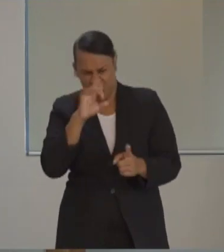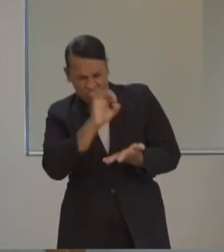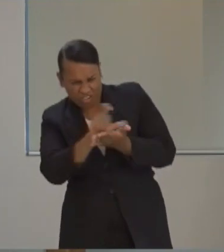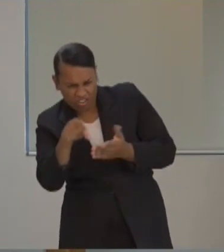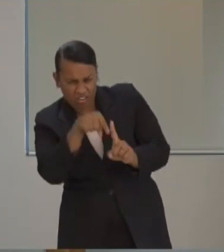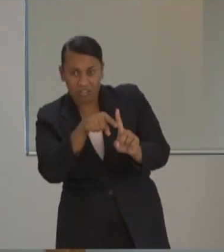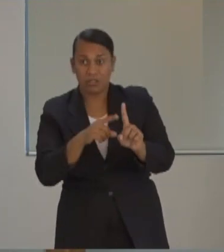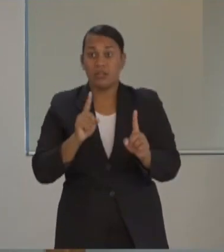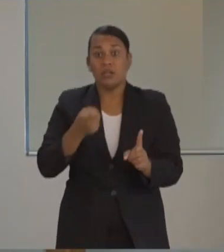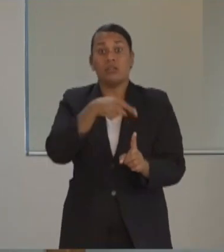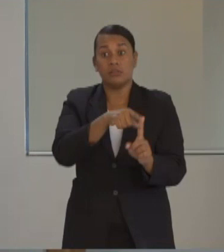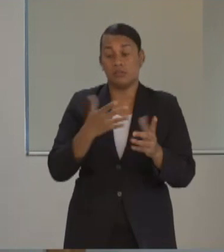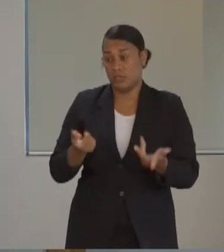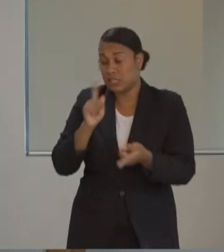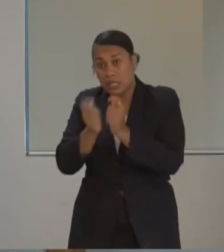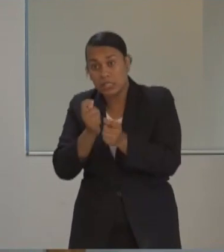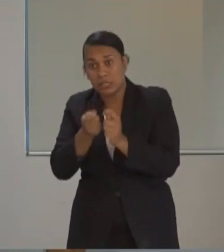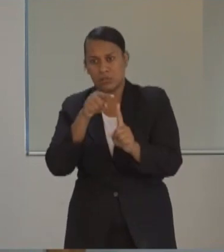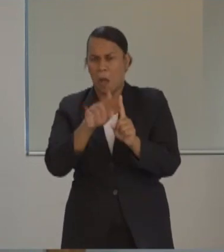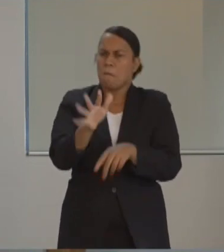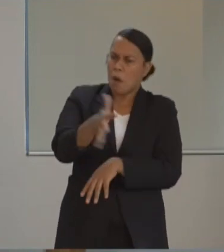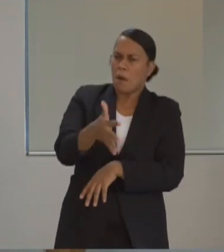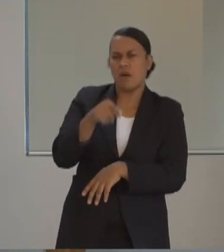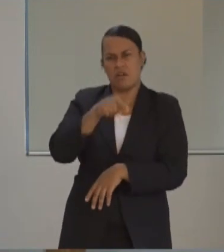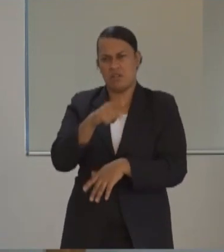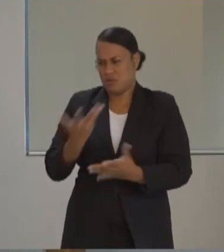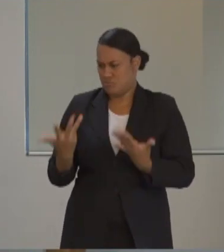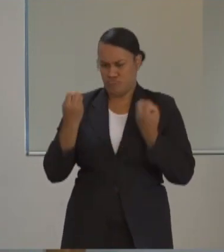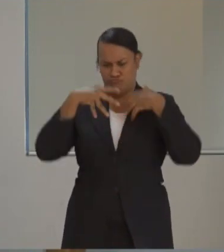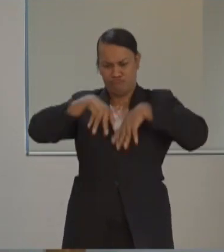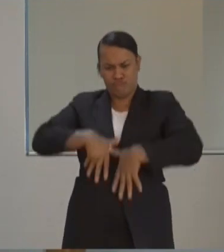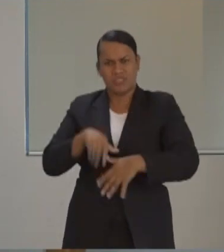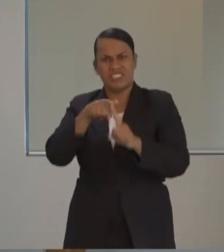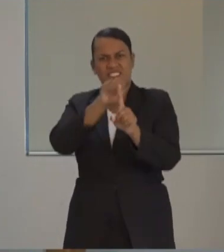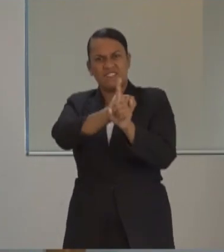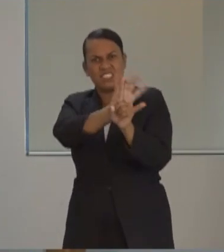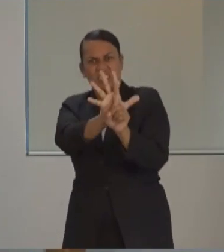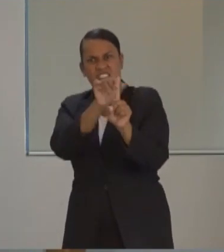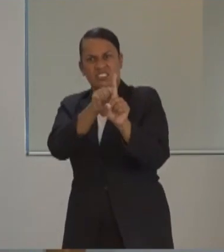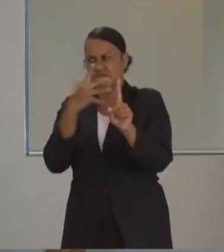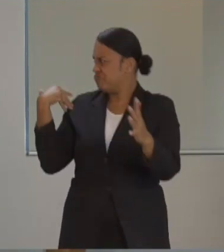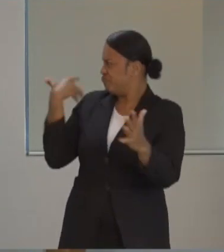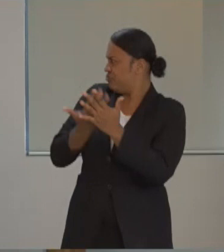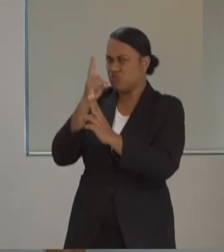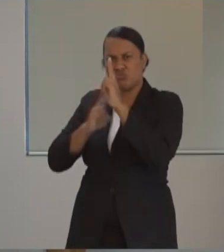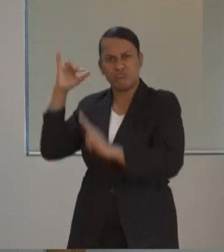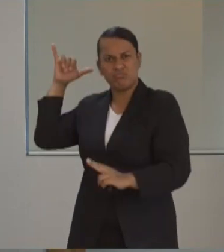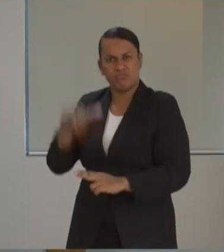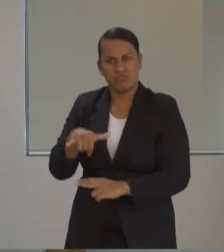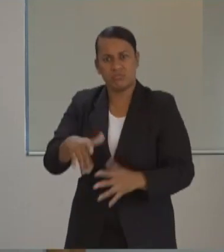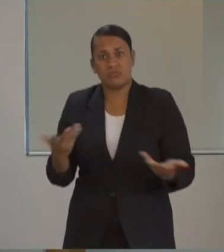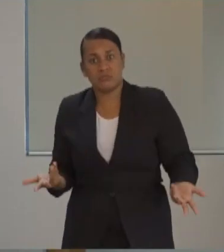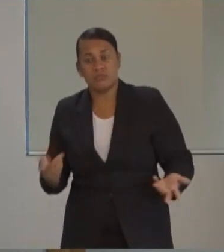likely this patient has been carrying COVID-19 for weeks. Luckily, our contact